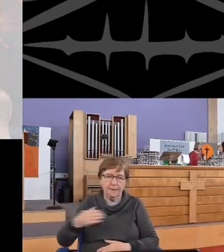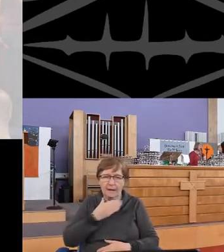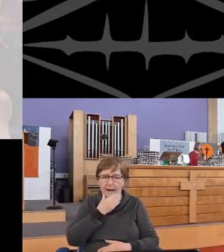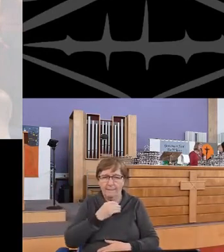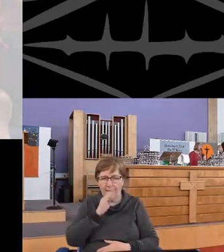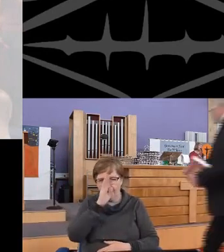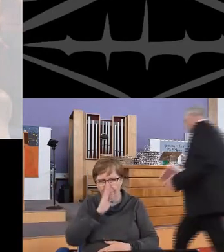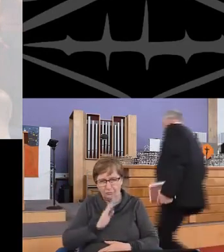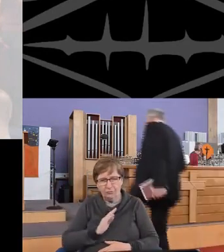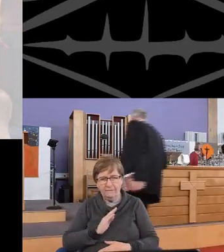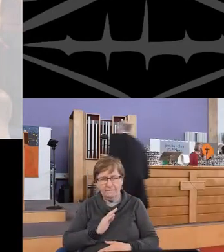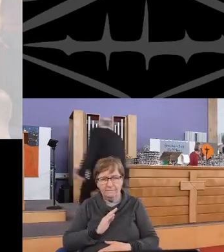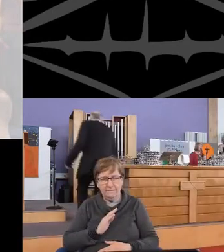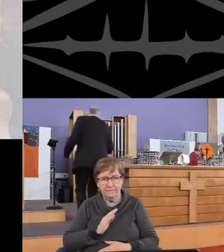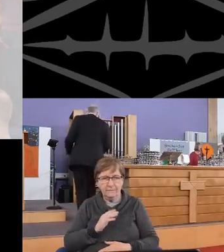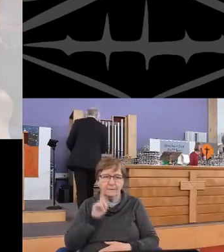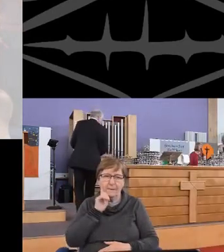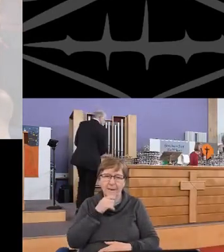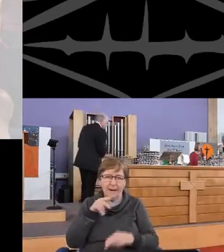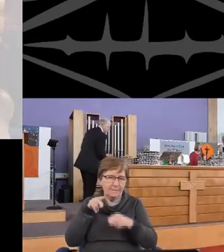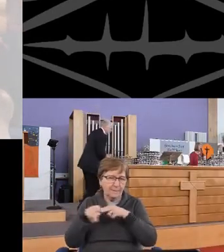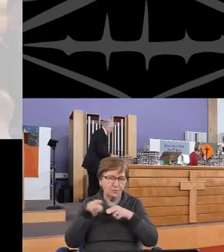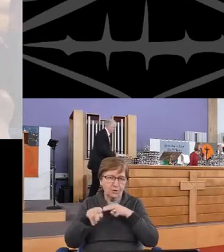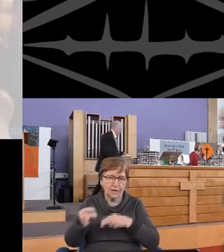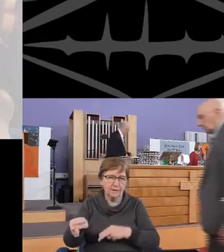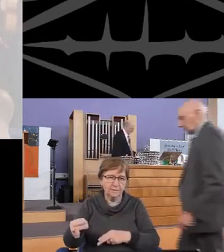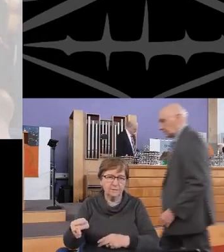A man of grief by men